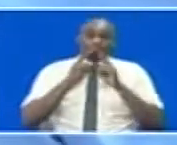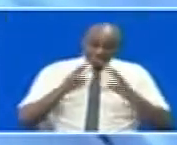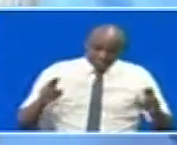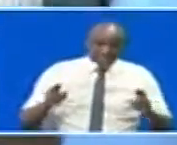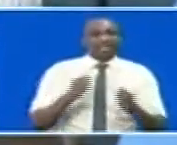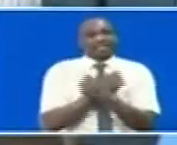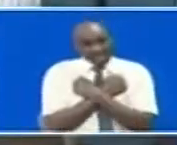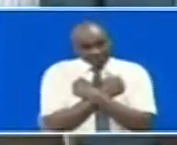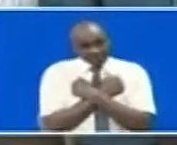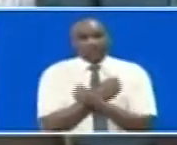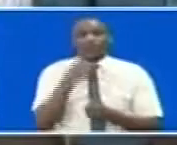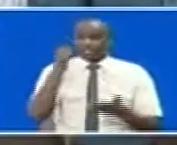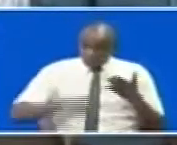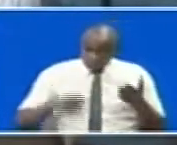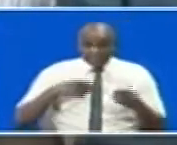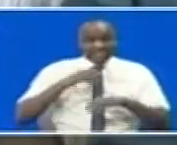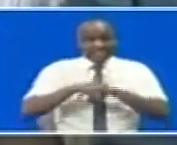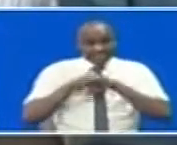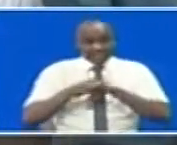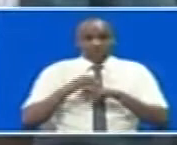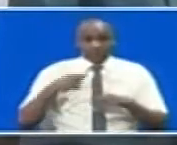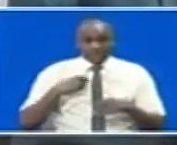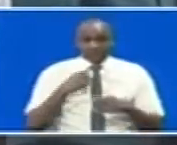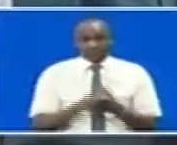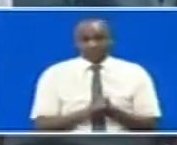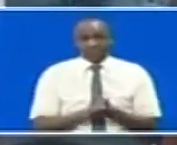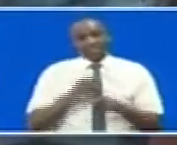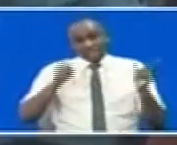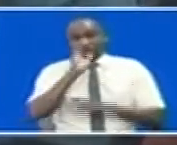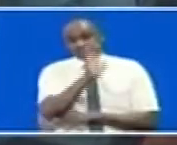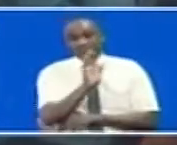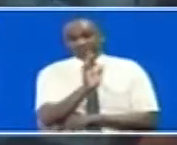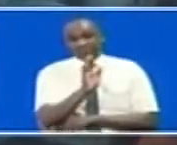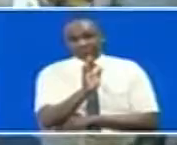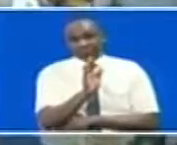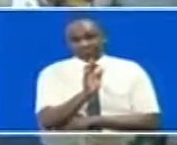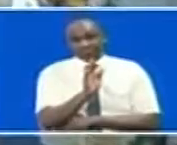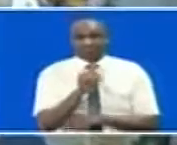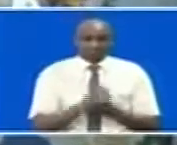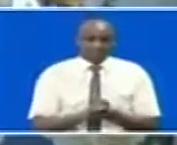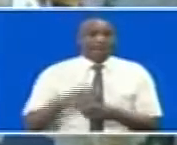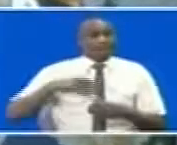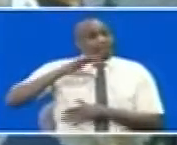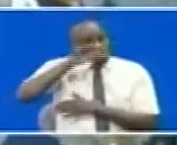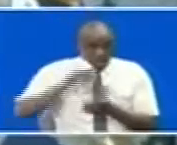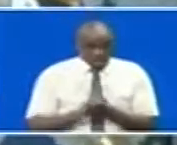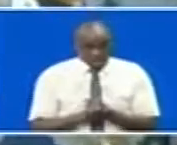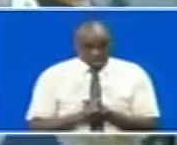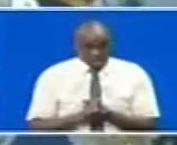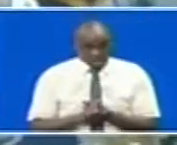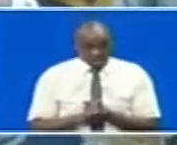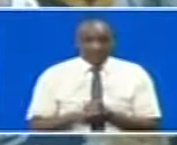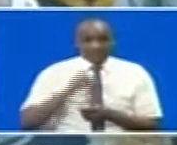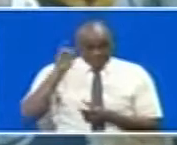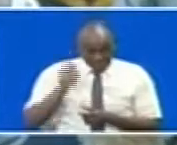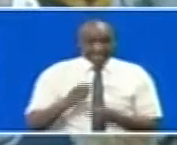Na ile tunasemanga kwa kilugha kibagenge linyoa. Sindio? Kila mtu